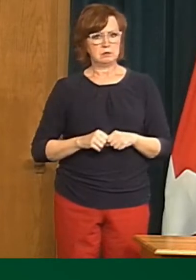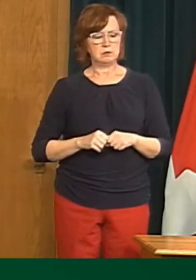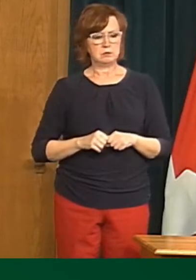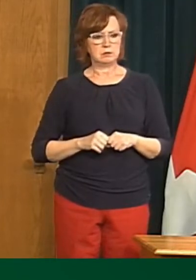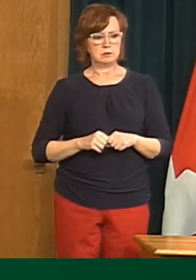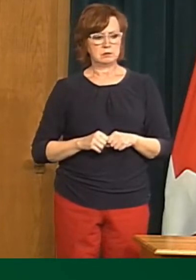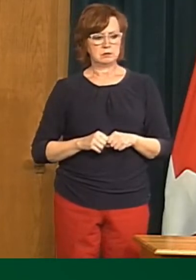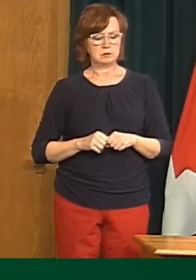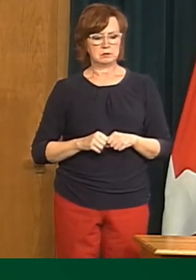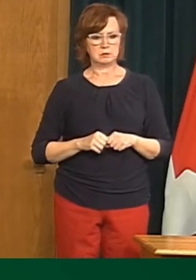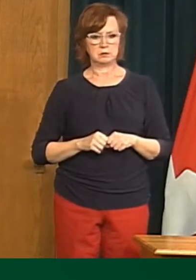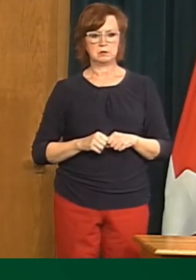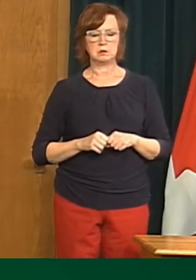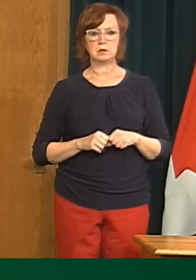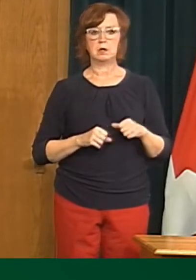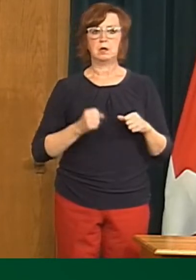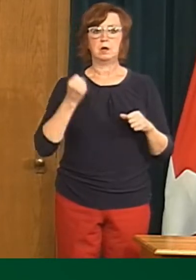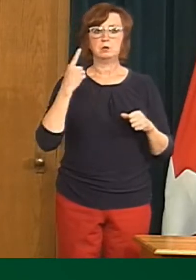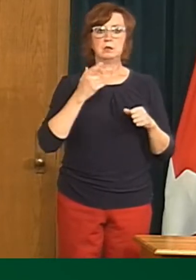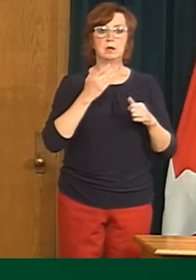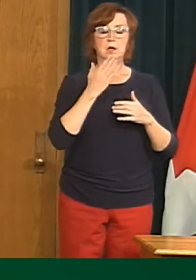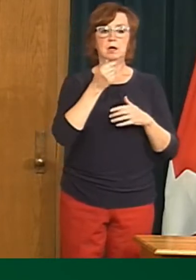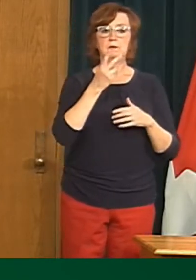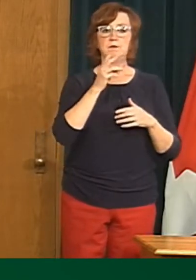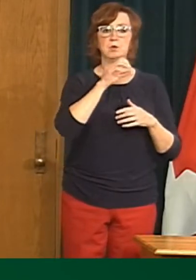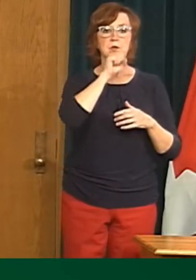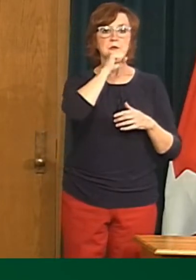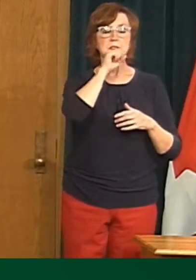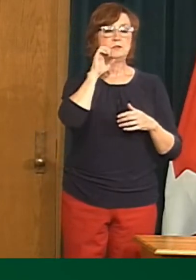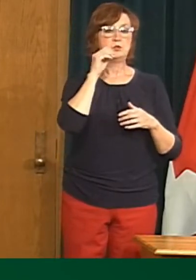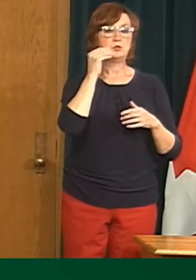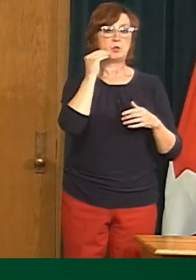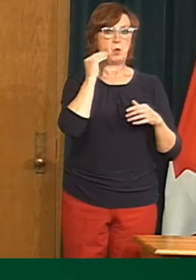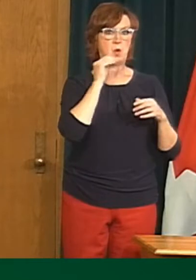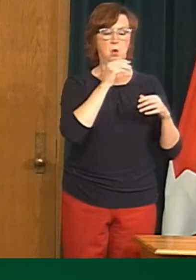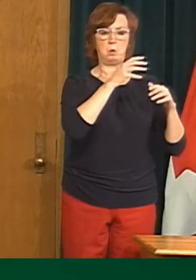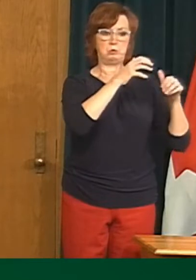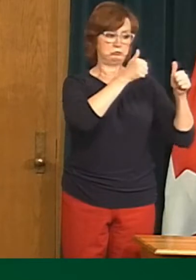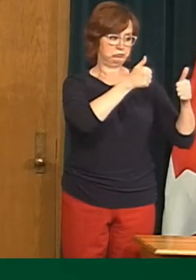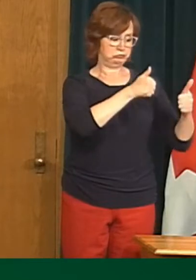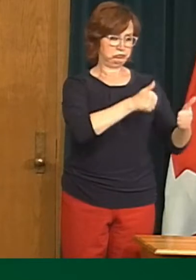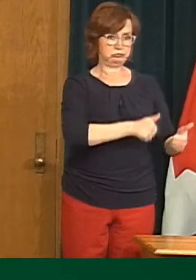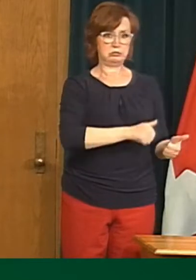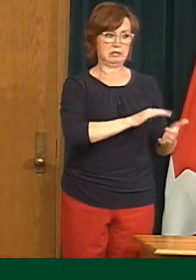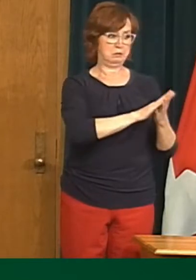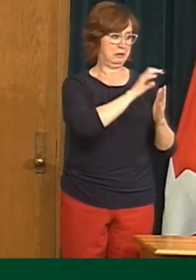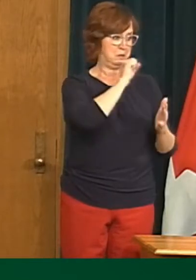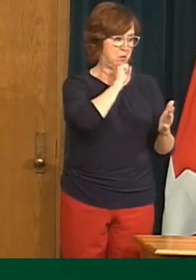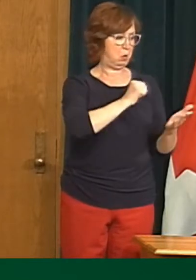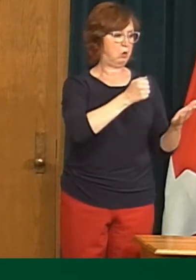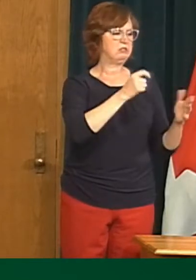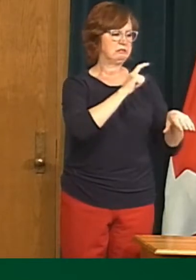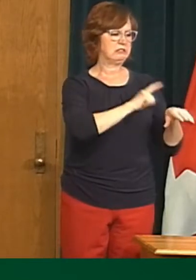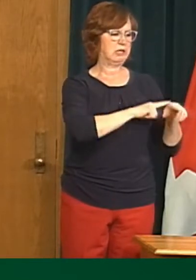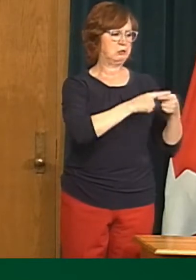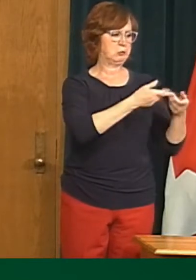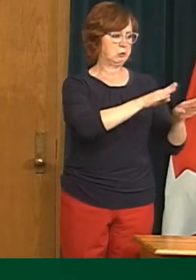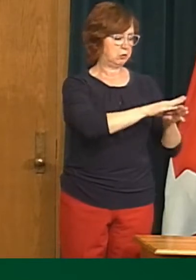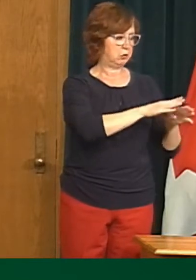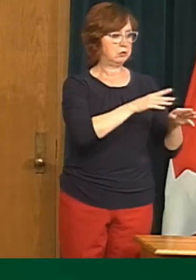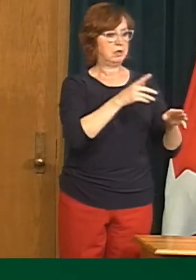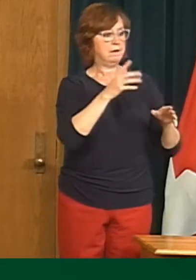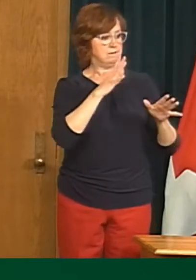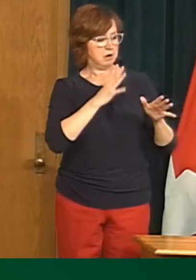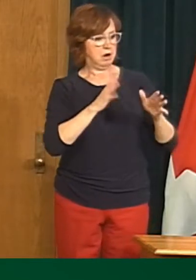centers that have been replaced, more coming in the days ahead as we introduce another budget here in the province, as well as we've